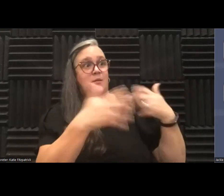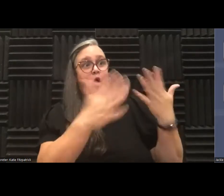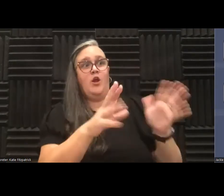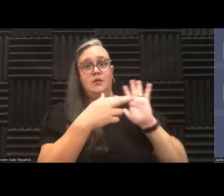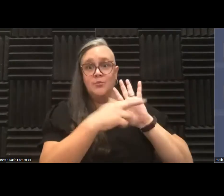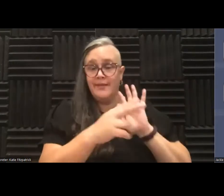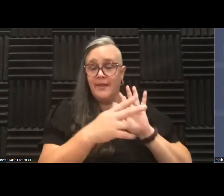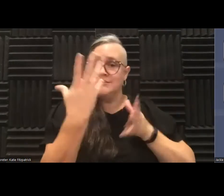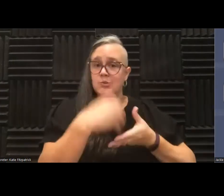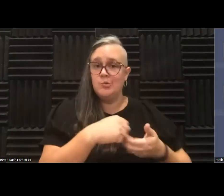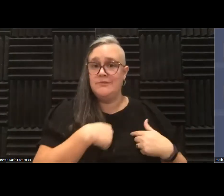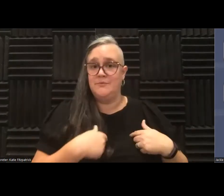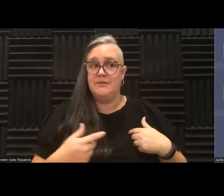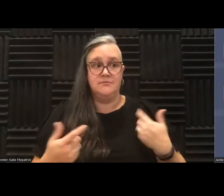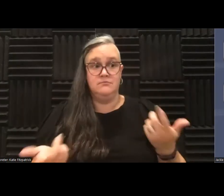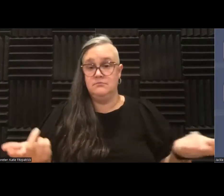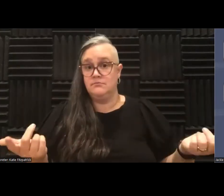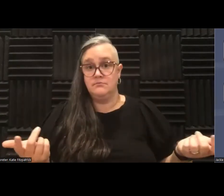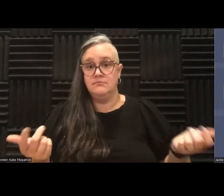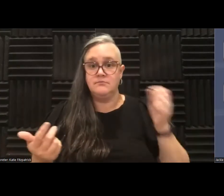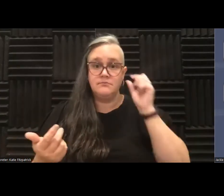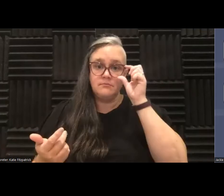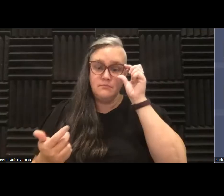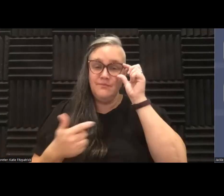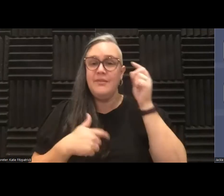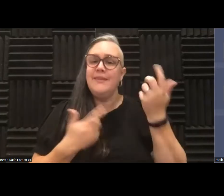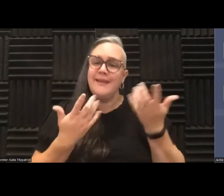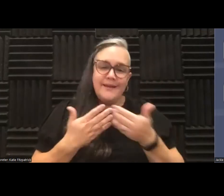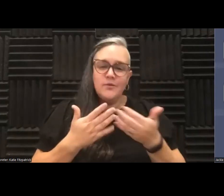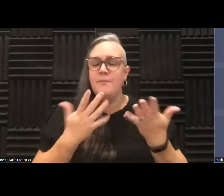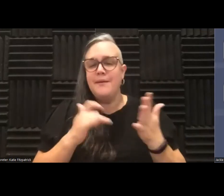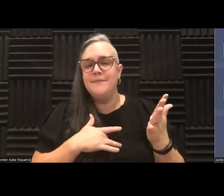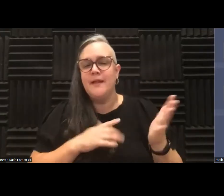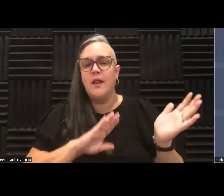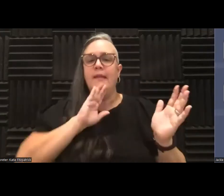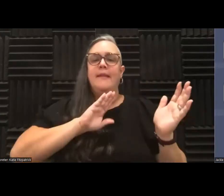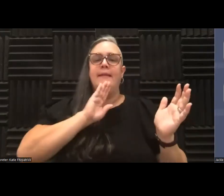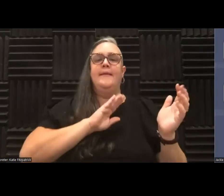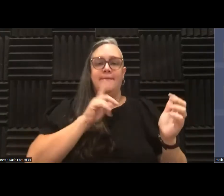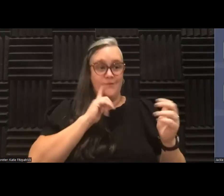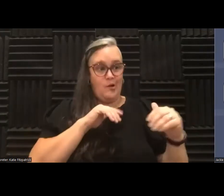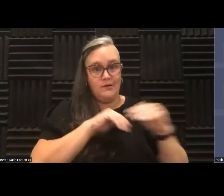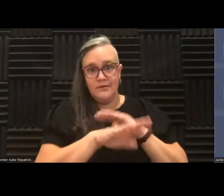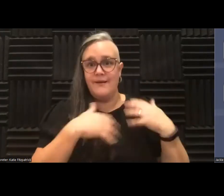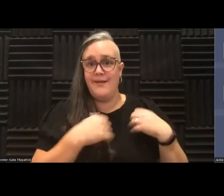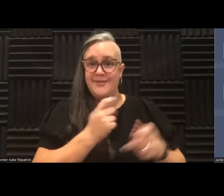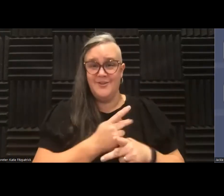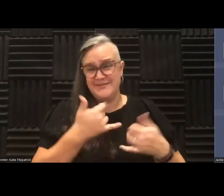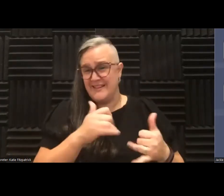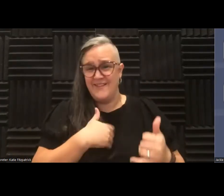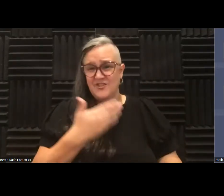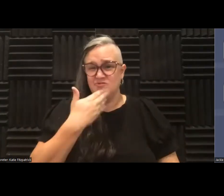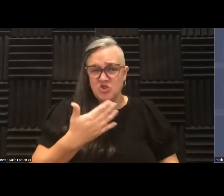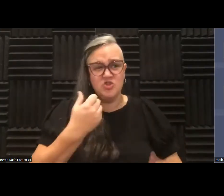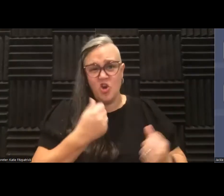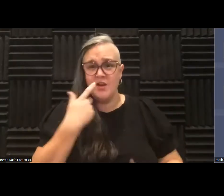And even in the ways that I might feel some inconveniences in accessing healthcare, I still have a pretty reliable car. I can get myself